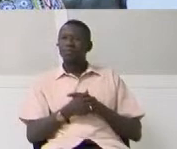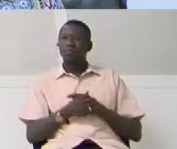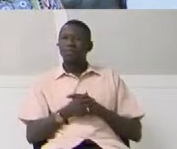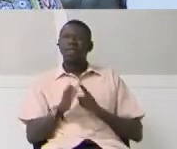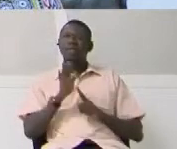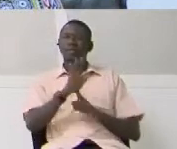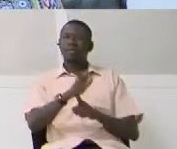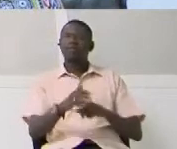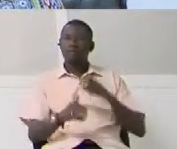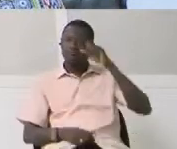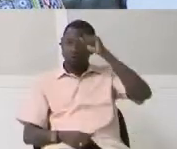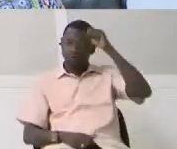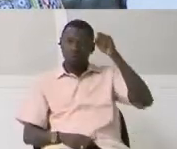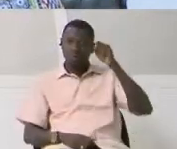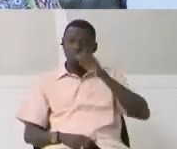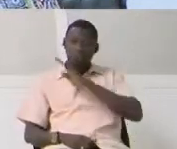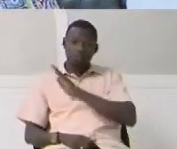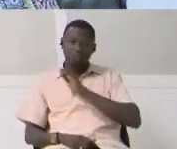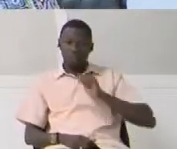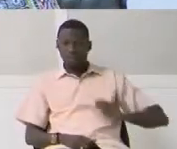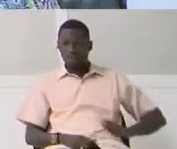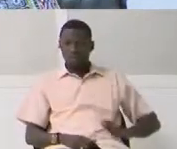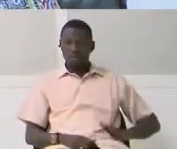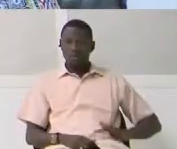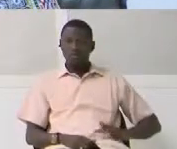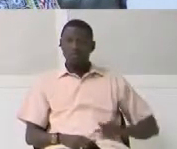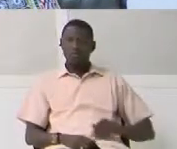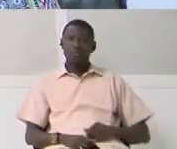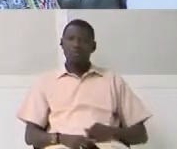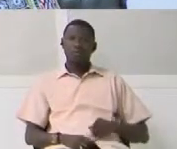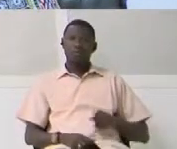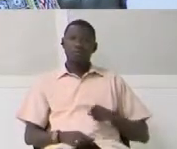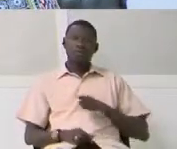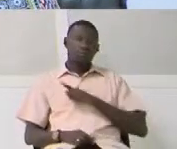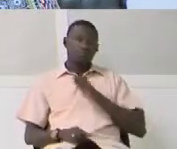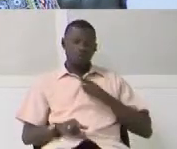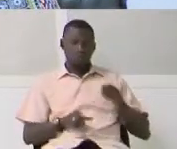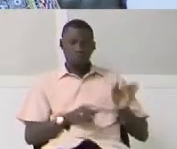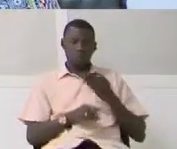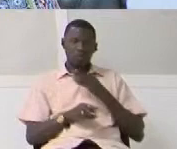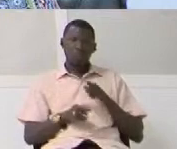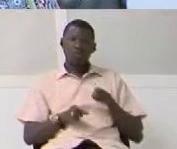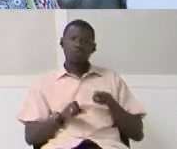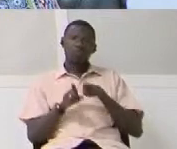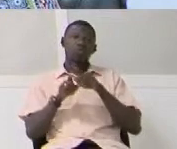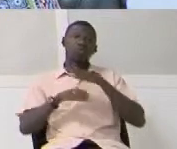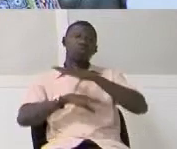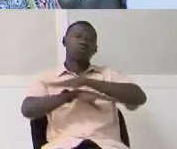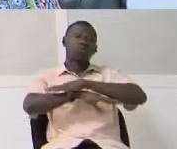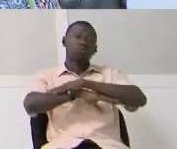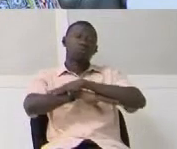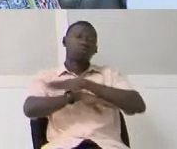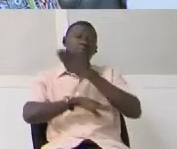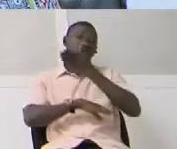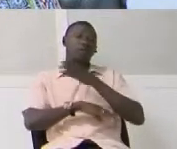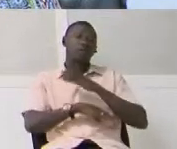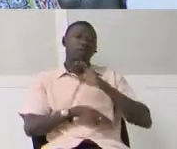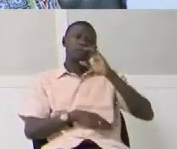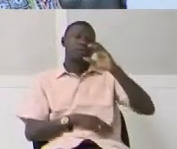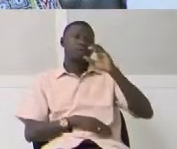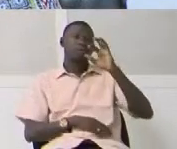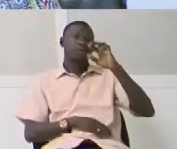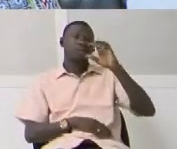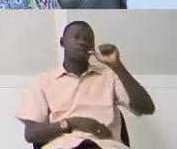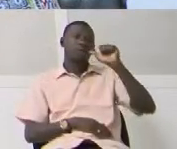Barrow. President Barrow. You know them school, Crab Island School. We went to school at Crab Island School.